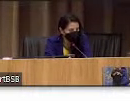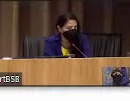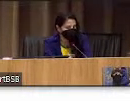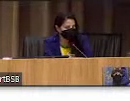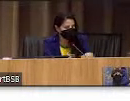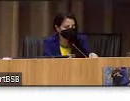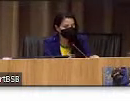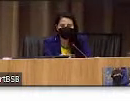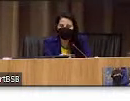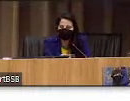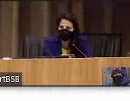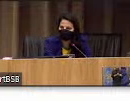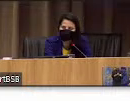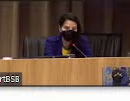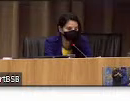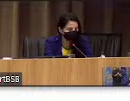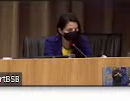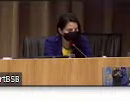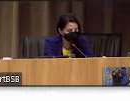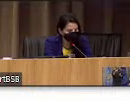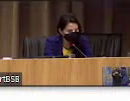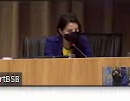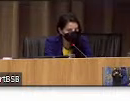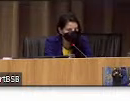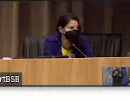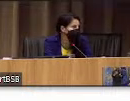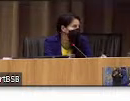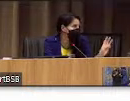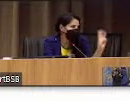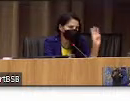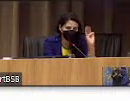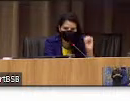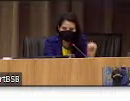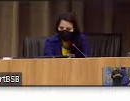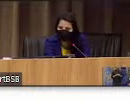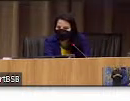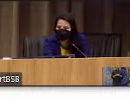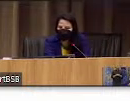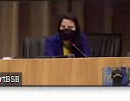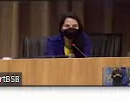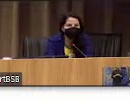We have to control the time. Sorry, you have 2 minutes.